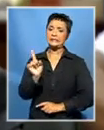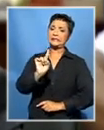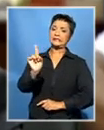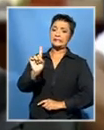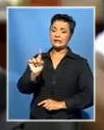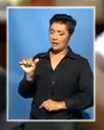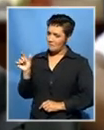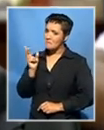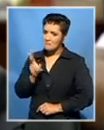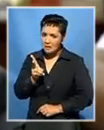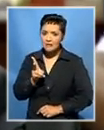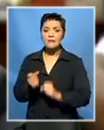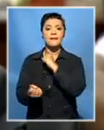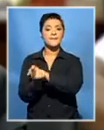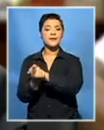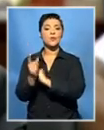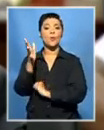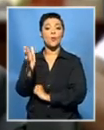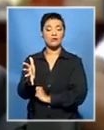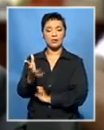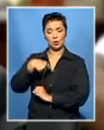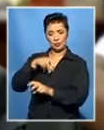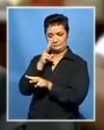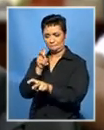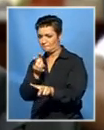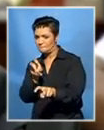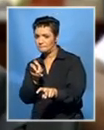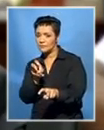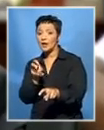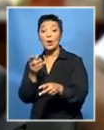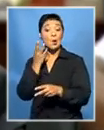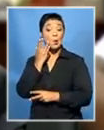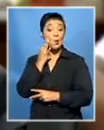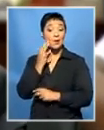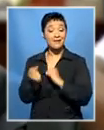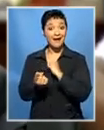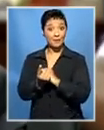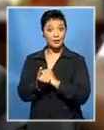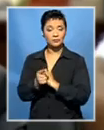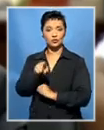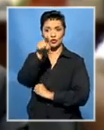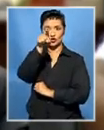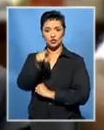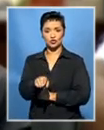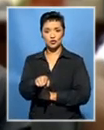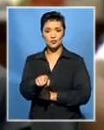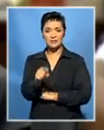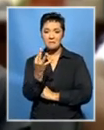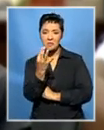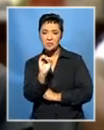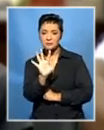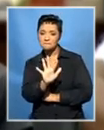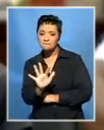back. Intelligence suggests so. Towards the end of January,